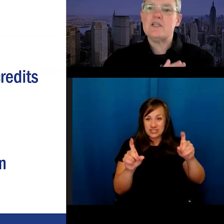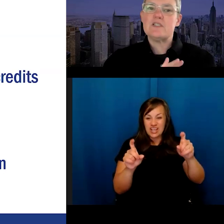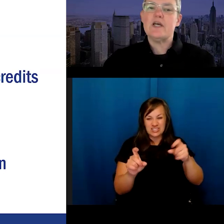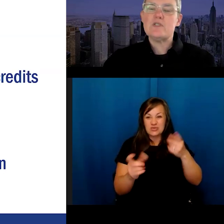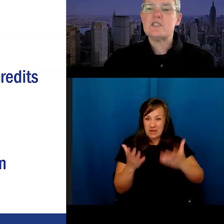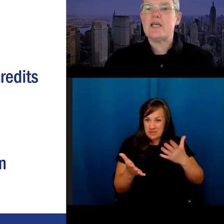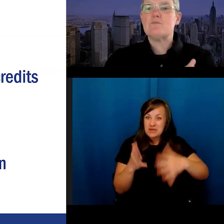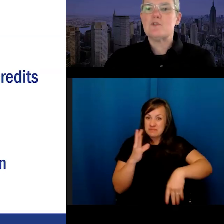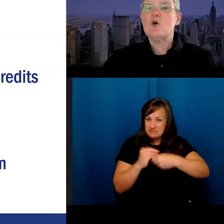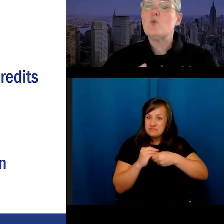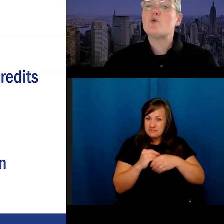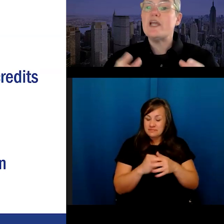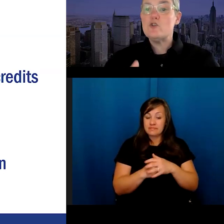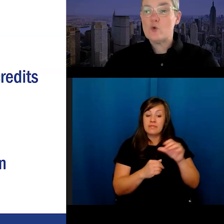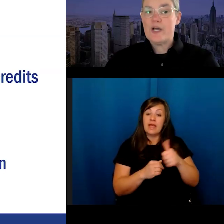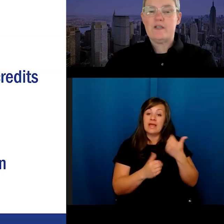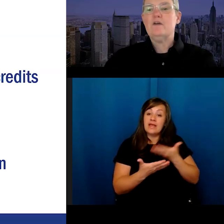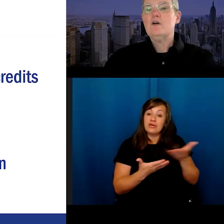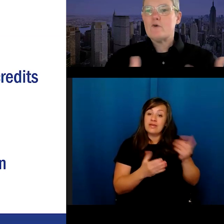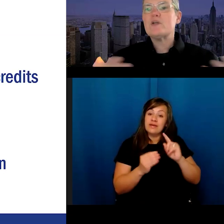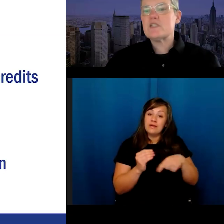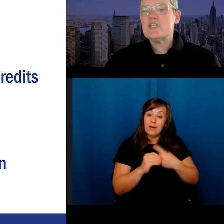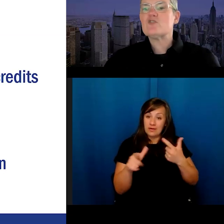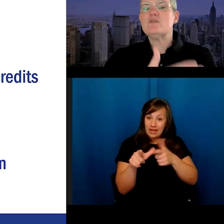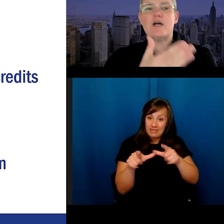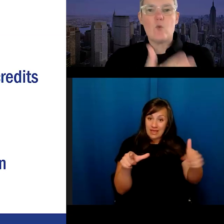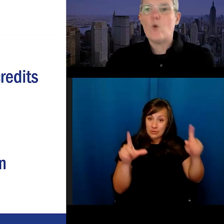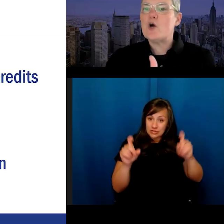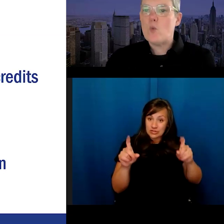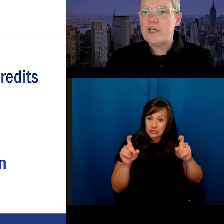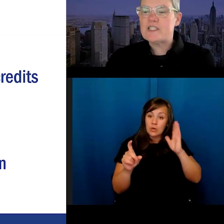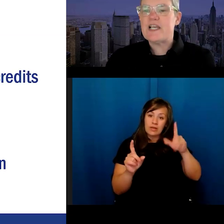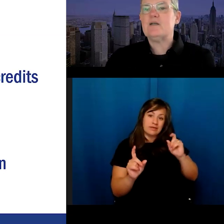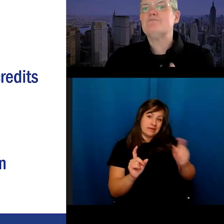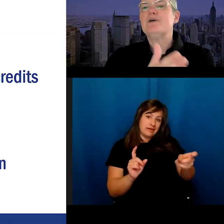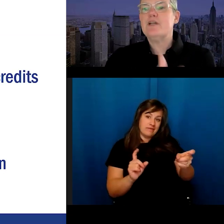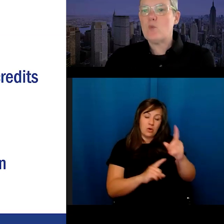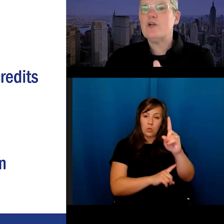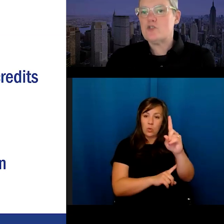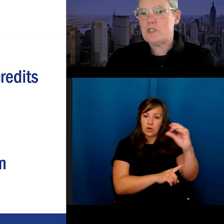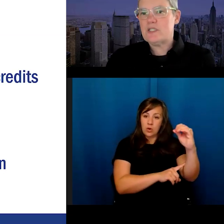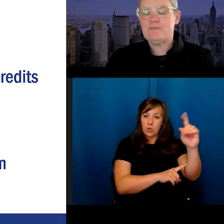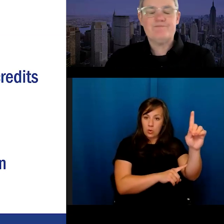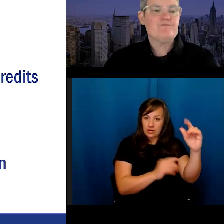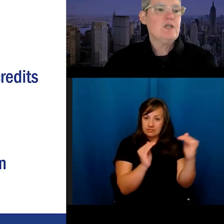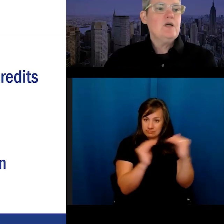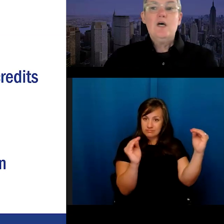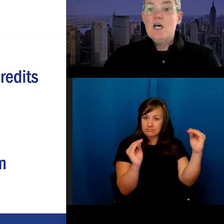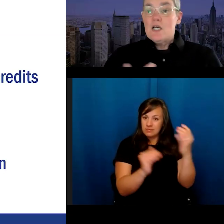is the language exams will grant you credit for what is essentially like a 101 exam and a 102